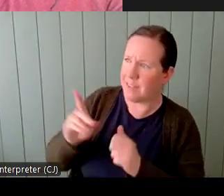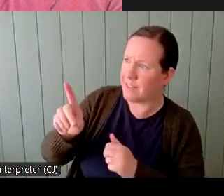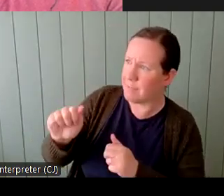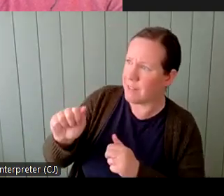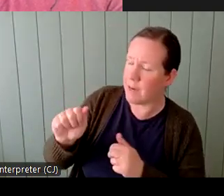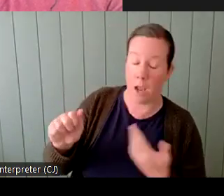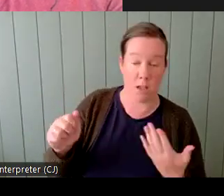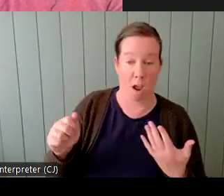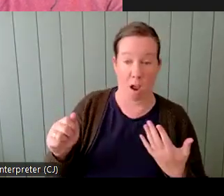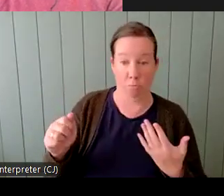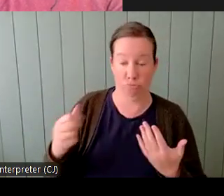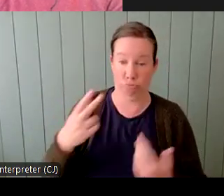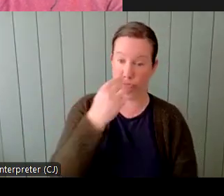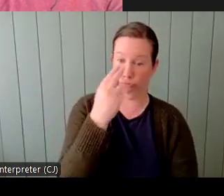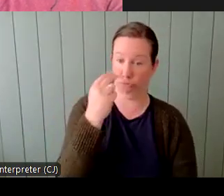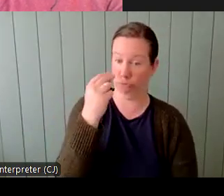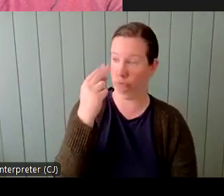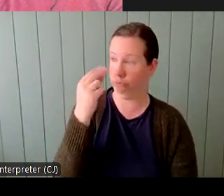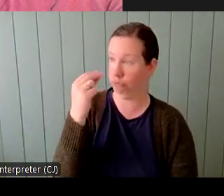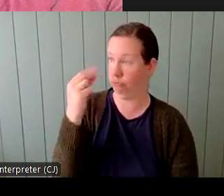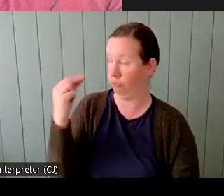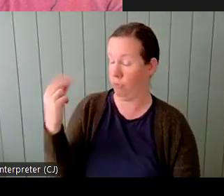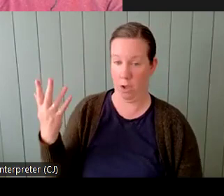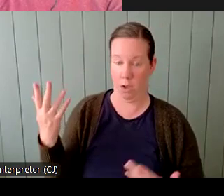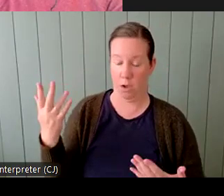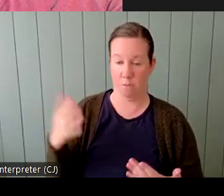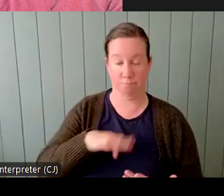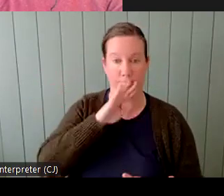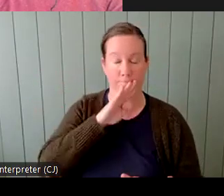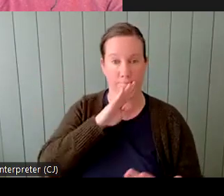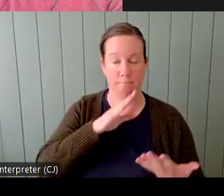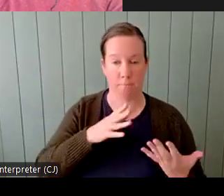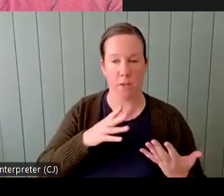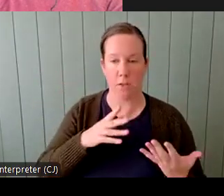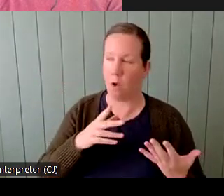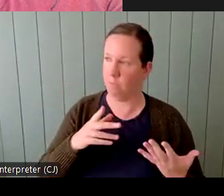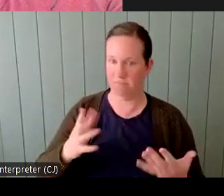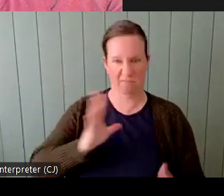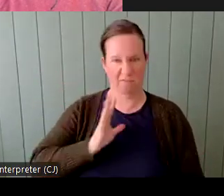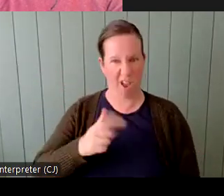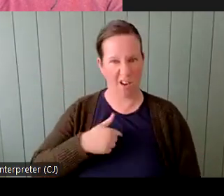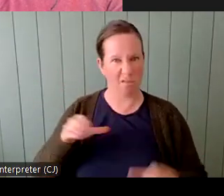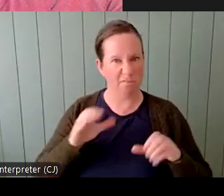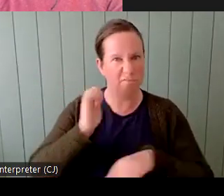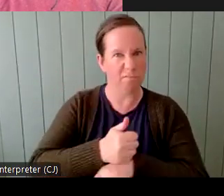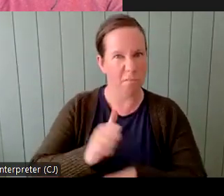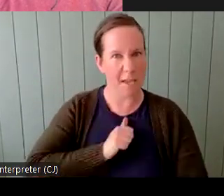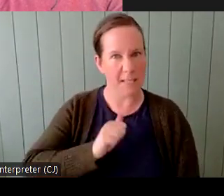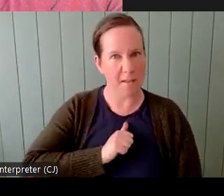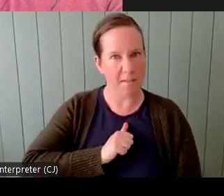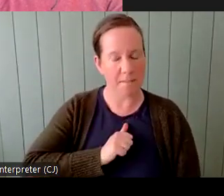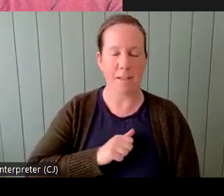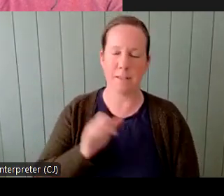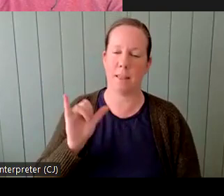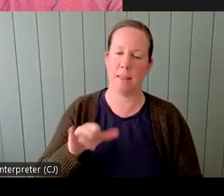decide, okay, if you're not going to do it, I'm going to do it. And that's how Synergy's work was born. And as the name stands, it's